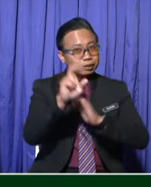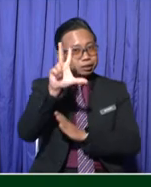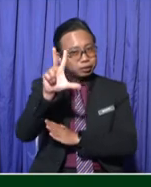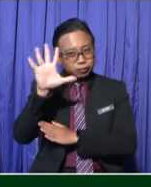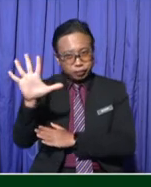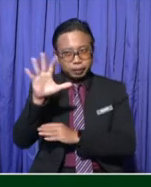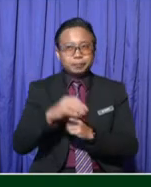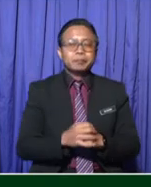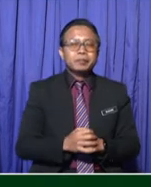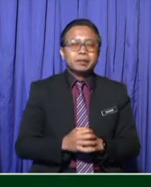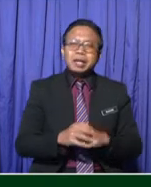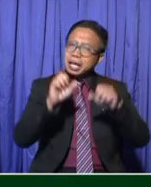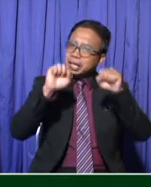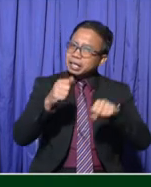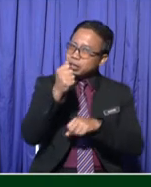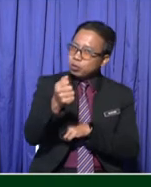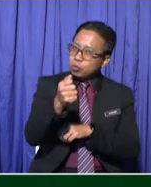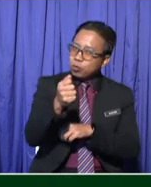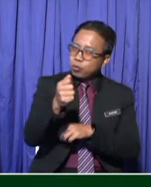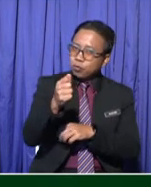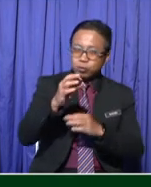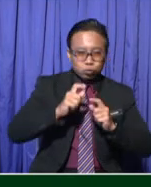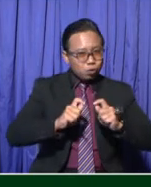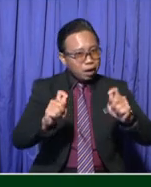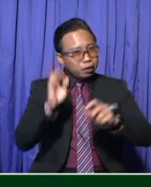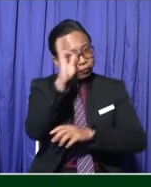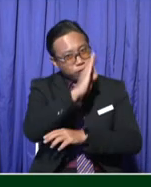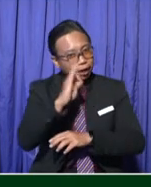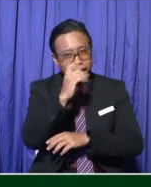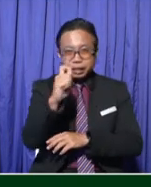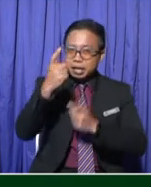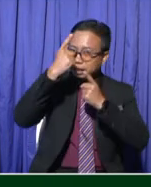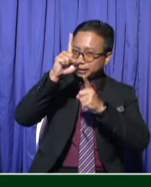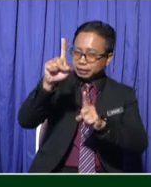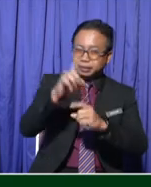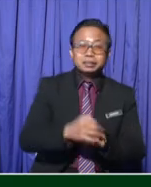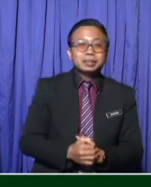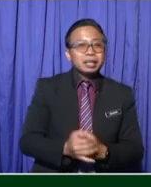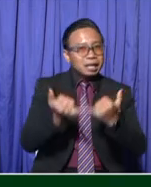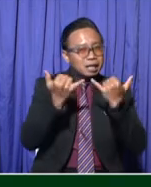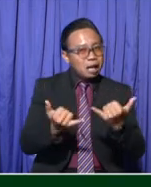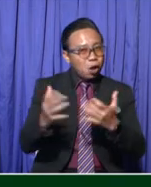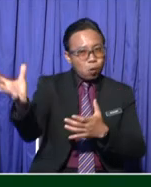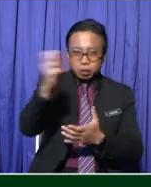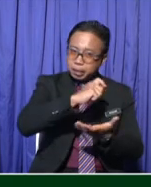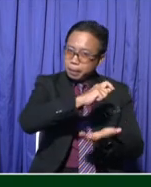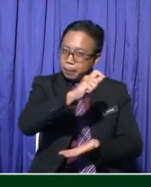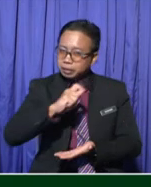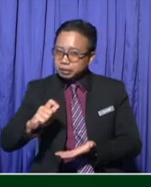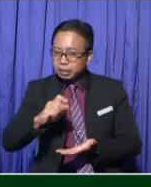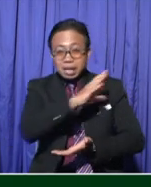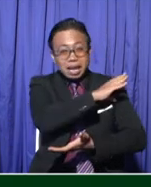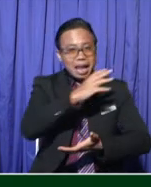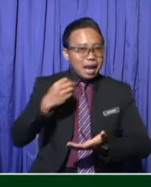35. Can you try to find the answer? Now, take out a pencil and a piece